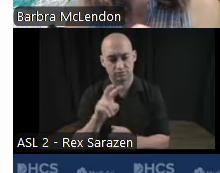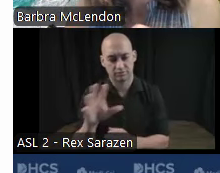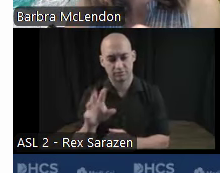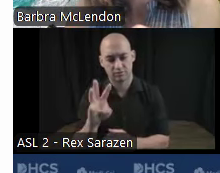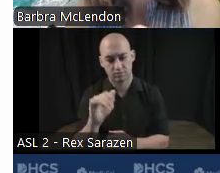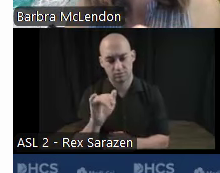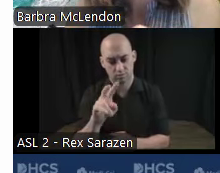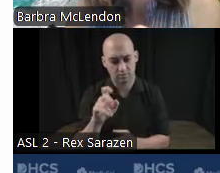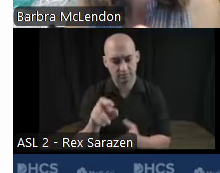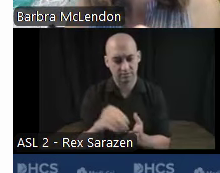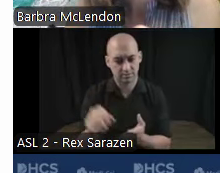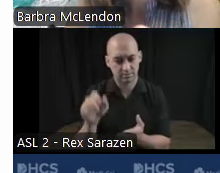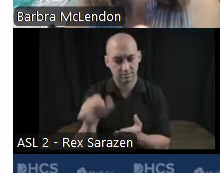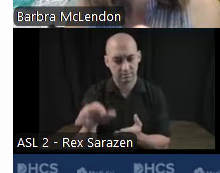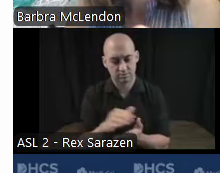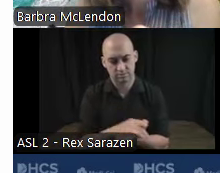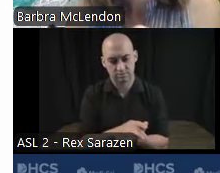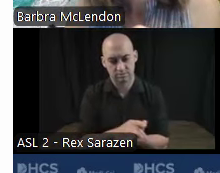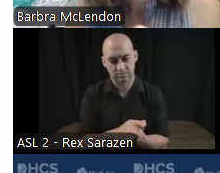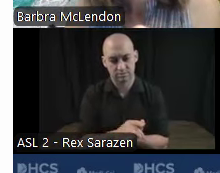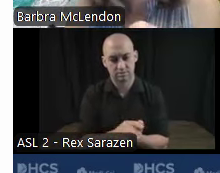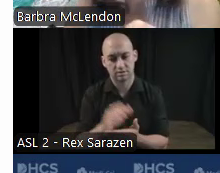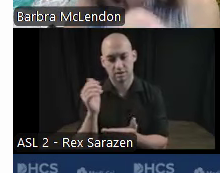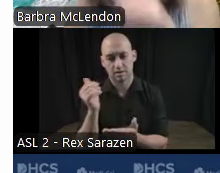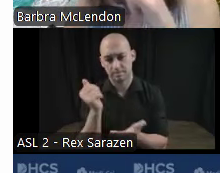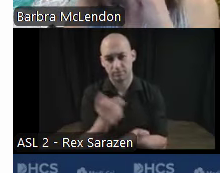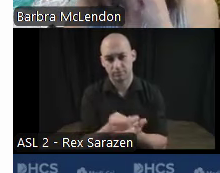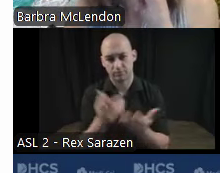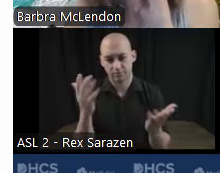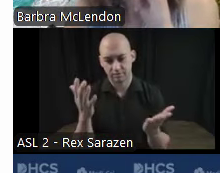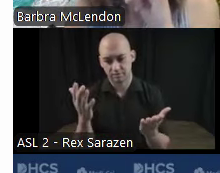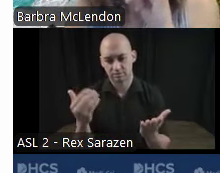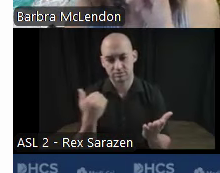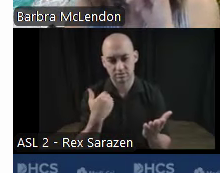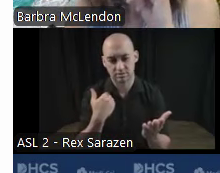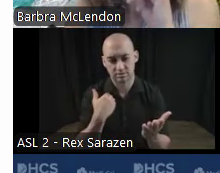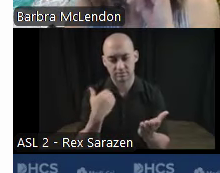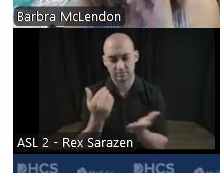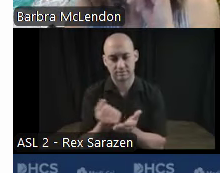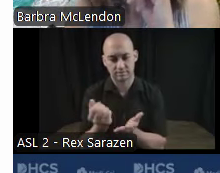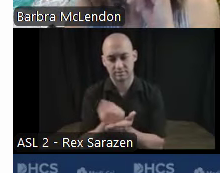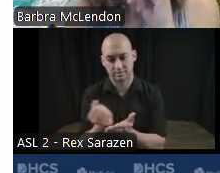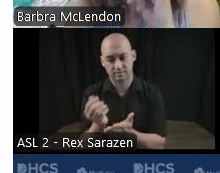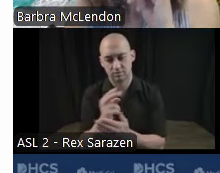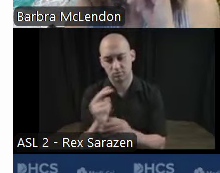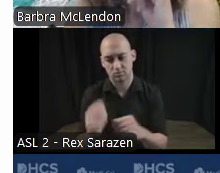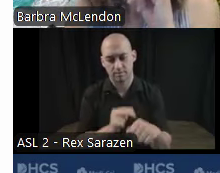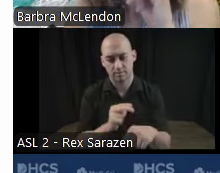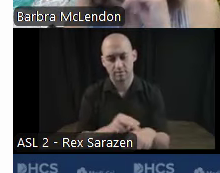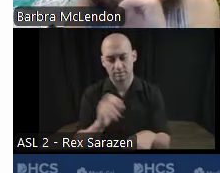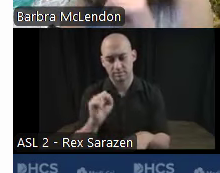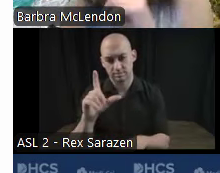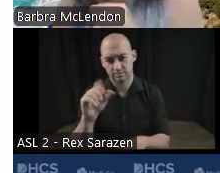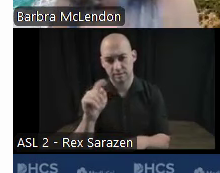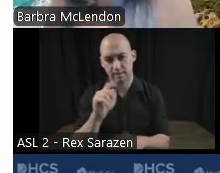submission? Yes, yes. It got approved, and so currently we are receiving regular slot increases every